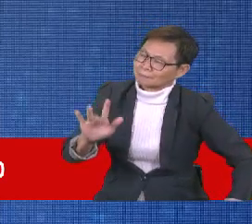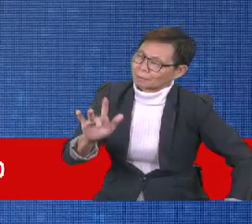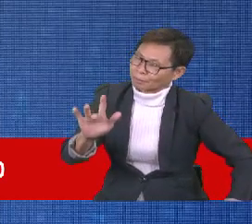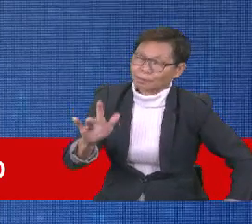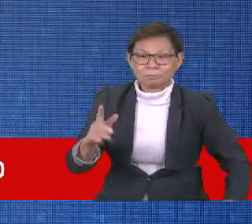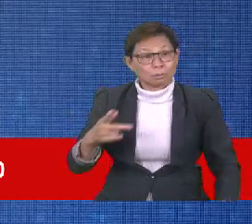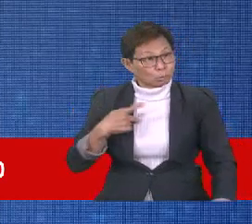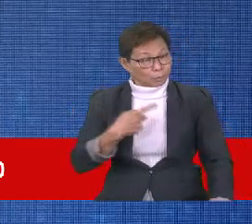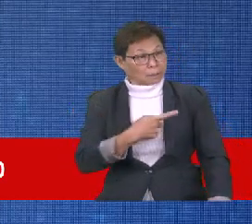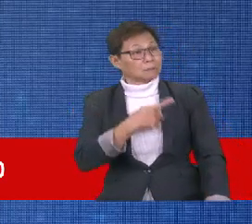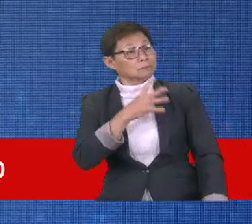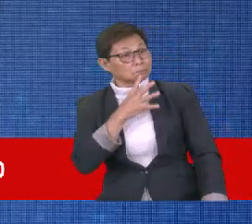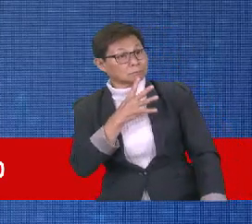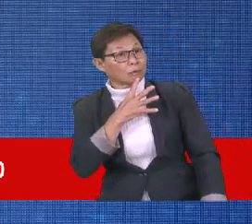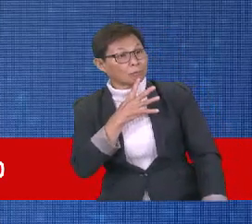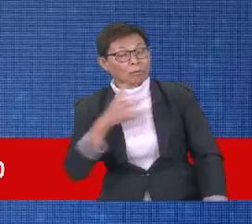So if you talk about